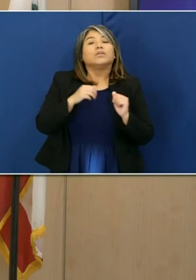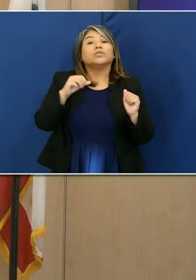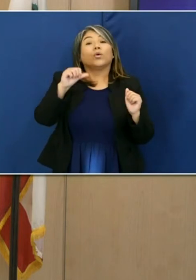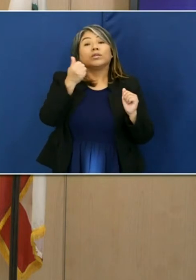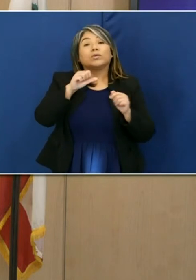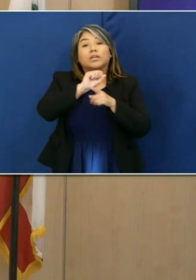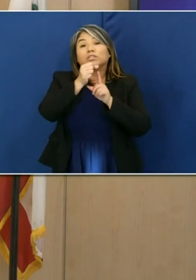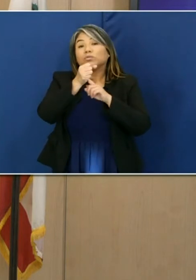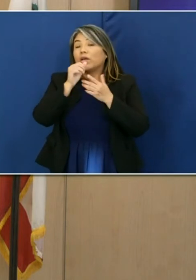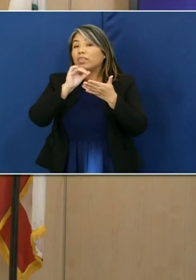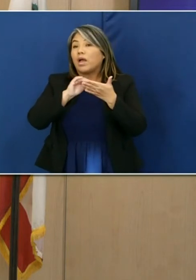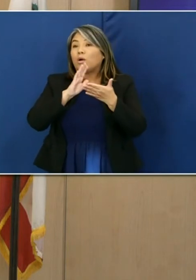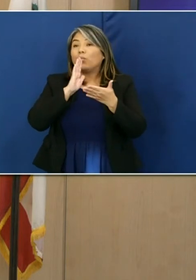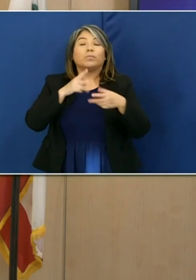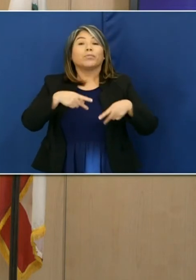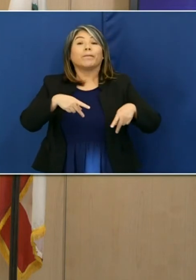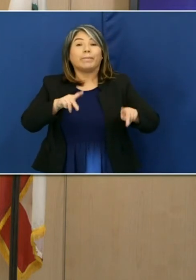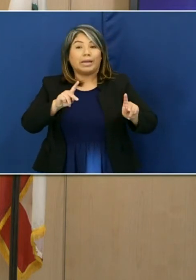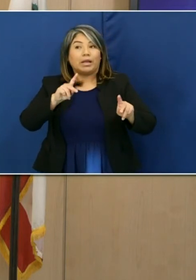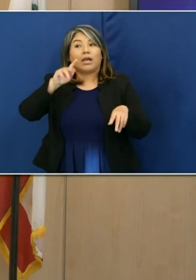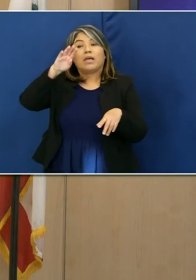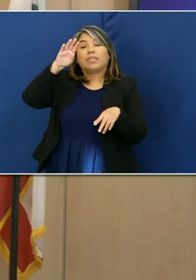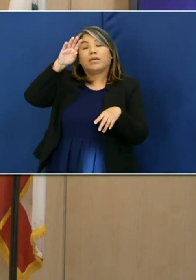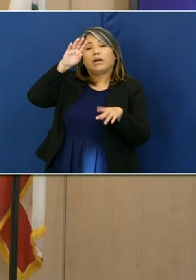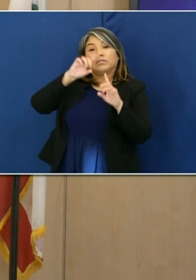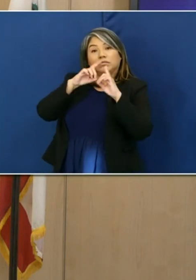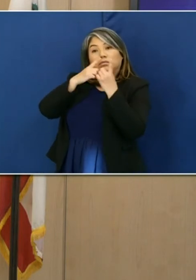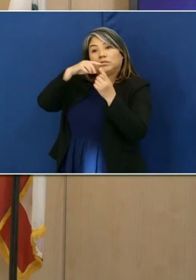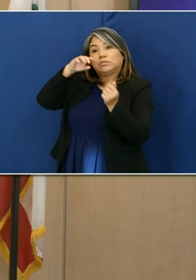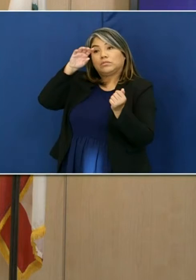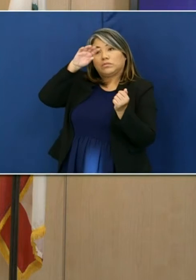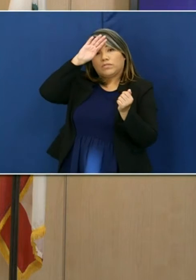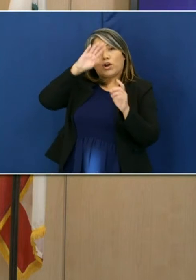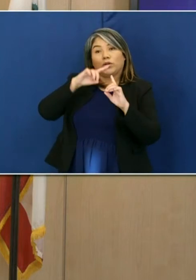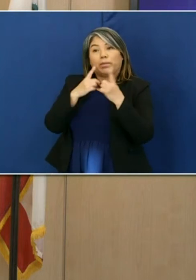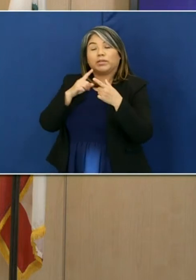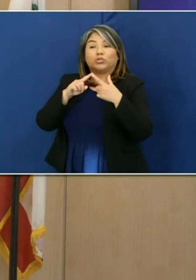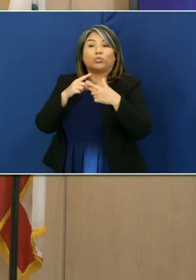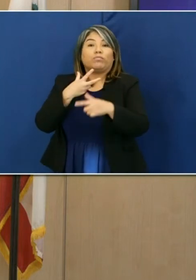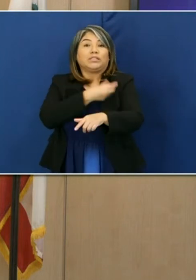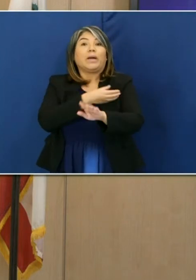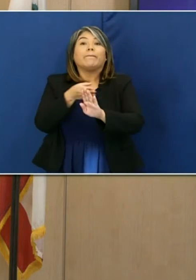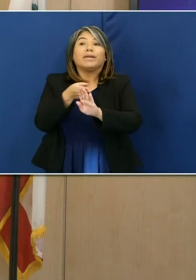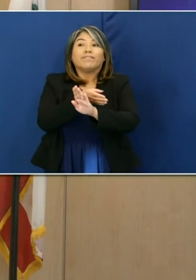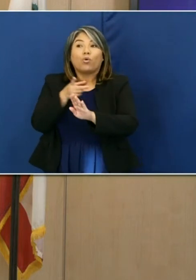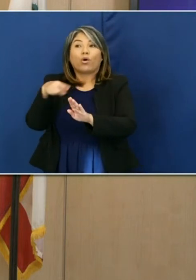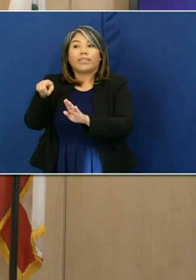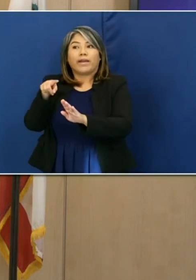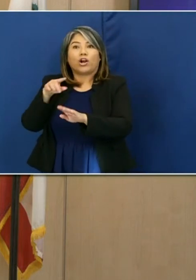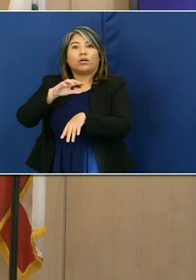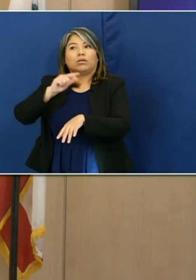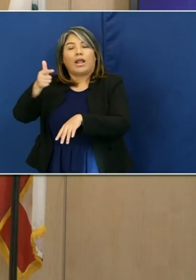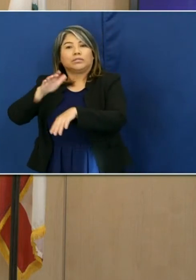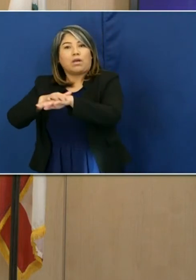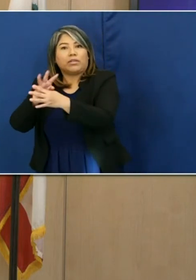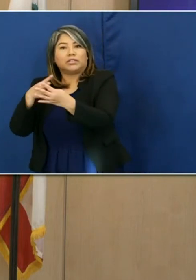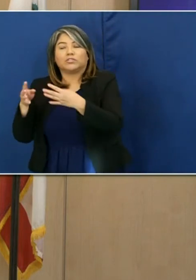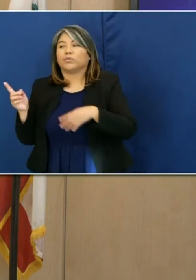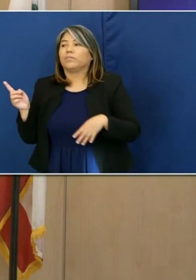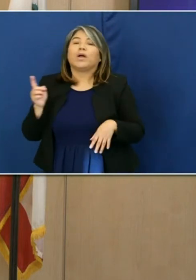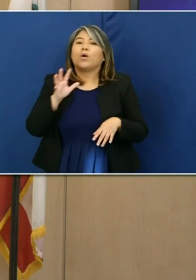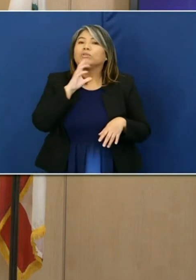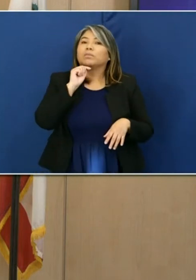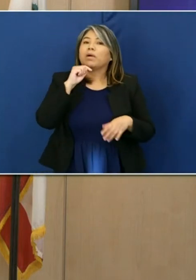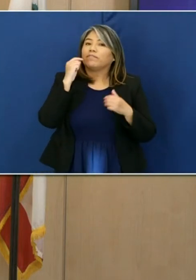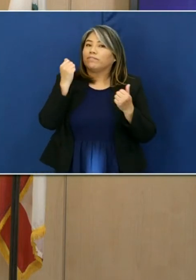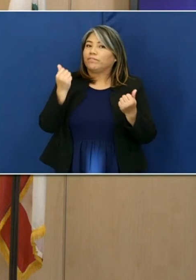any situation that would permit a department to be vaccinated prior to the scheduled phase? Well, the paramedics, when we're talking about